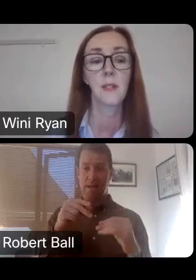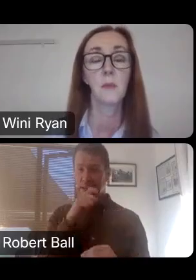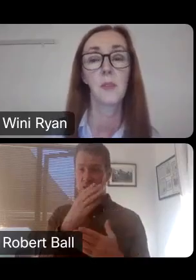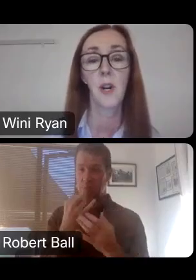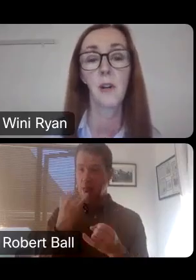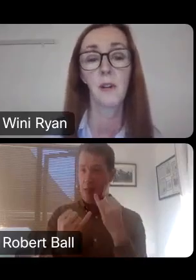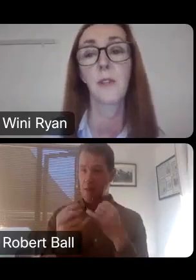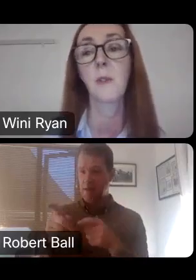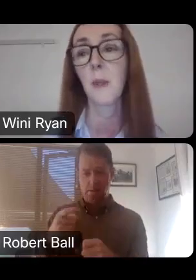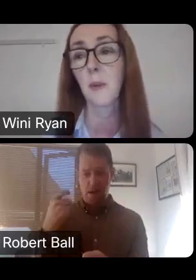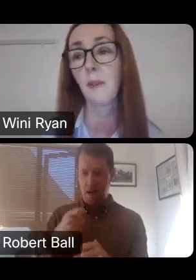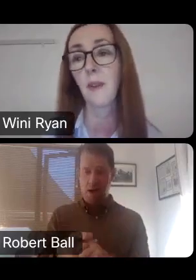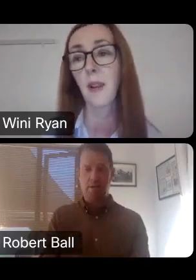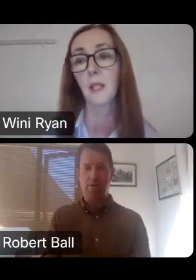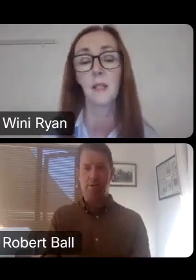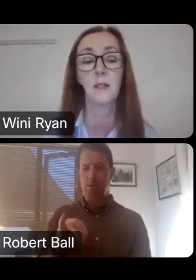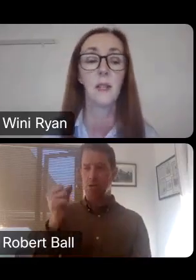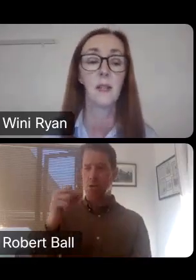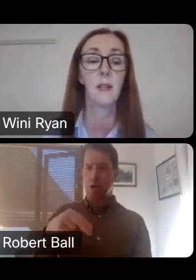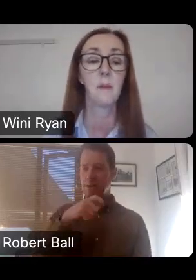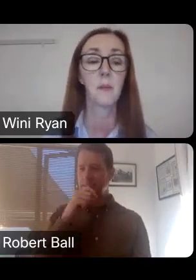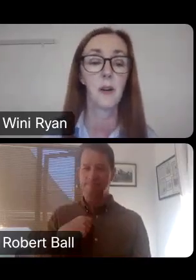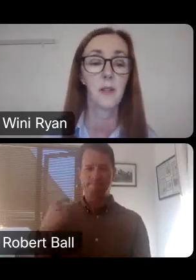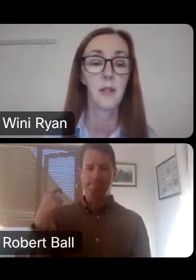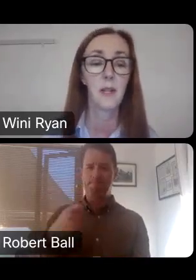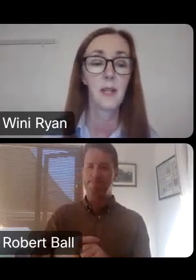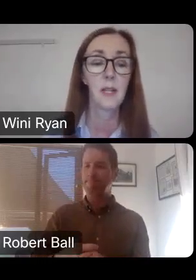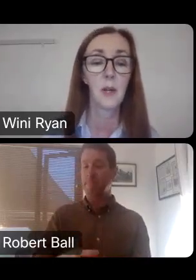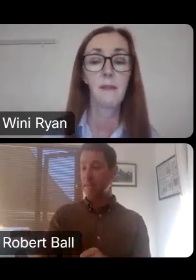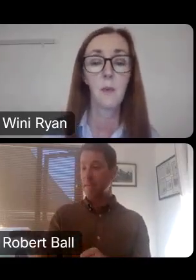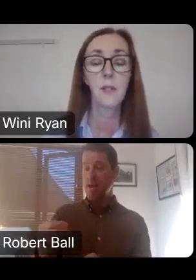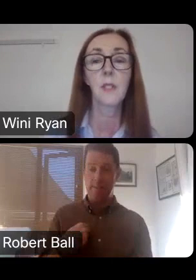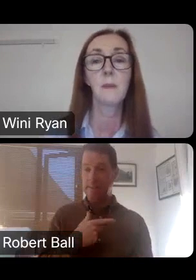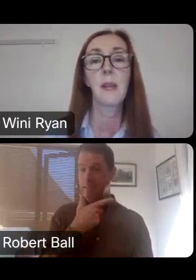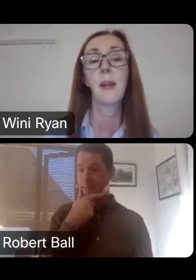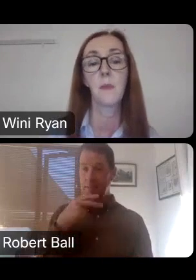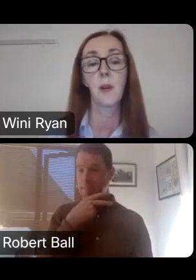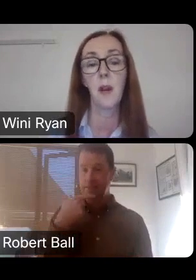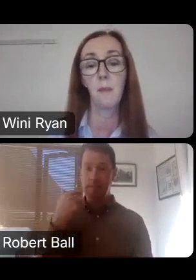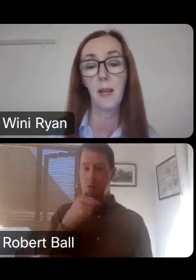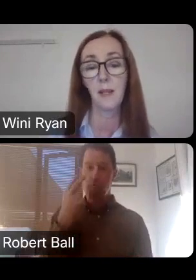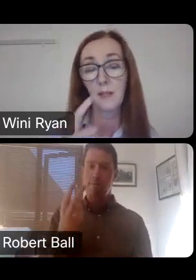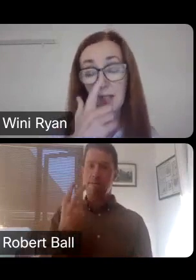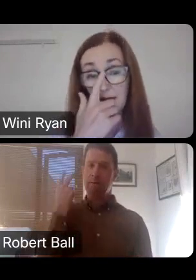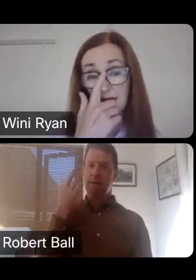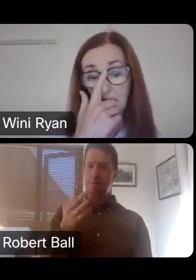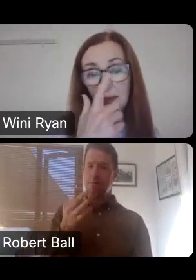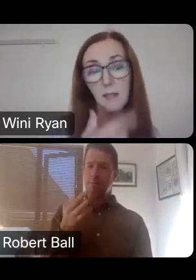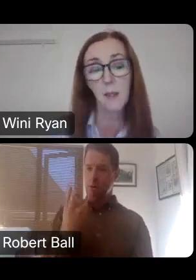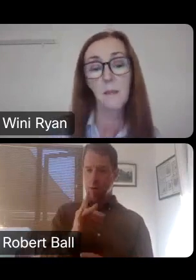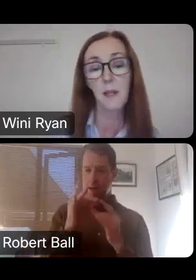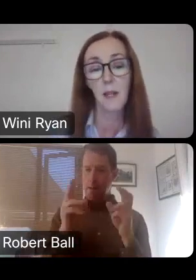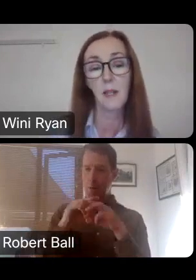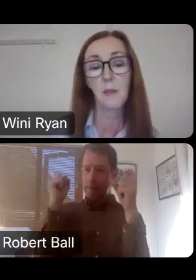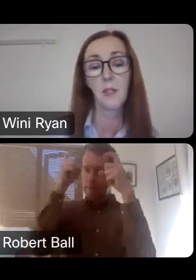John said it was harder. So a simple reflection is it was hard. Now, if I wanted to make that more complex, I might